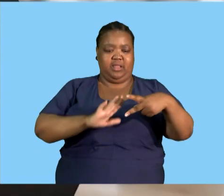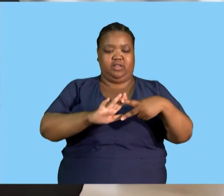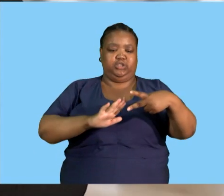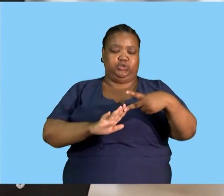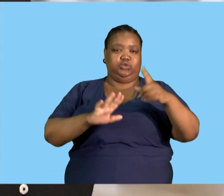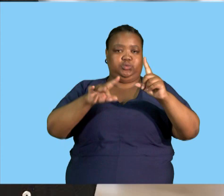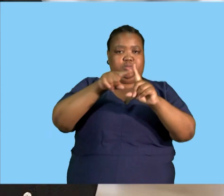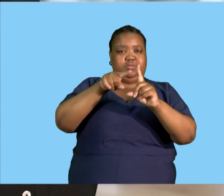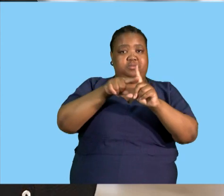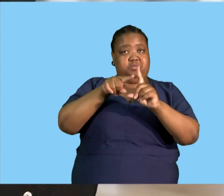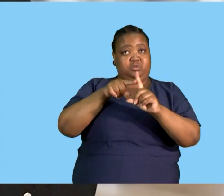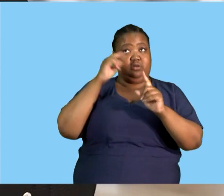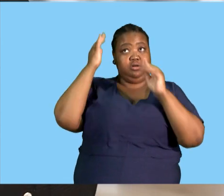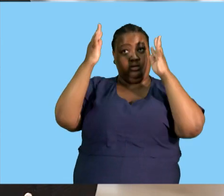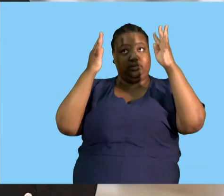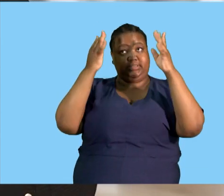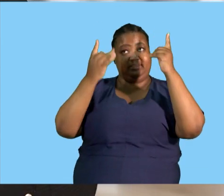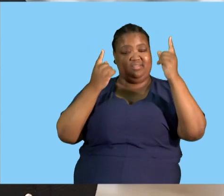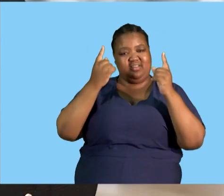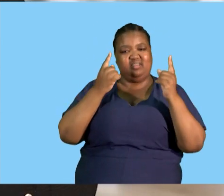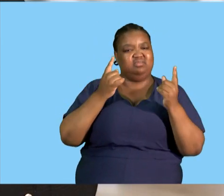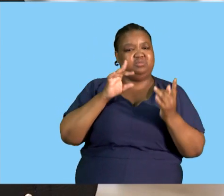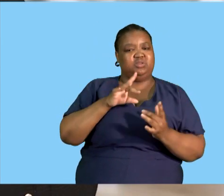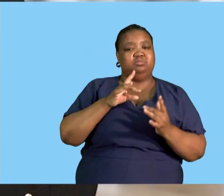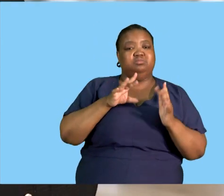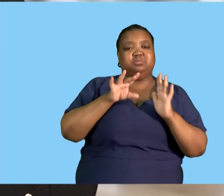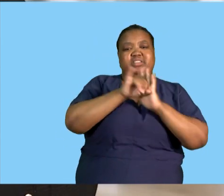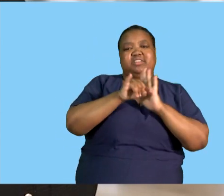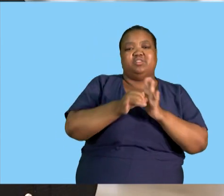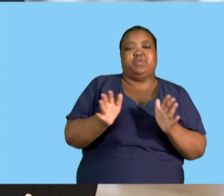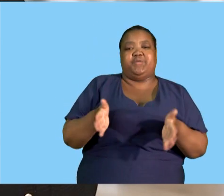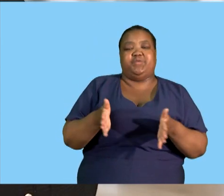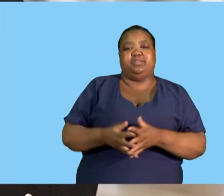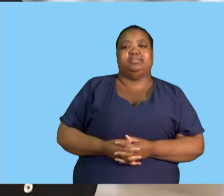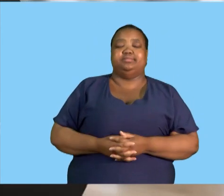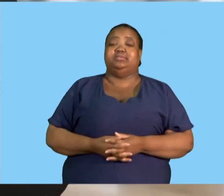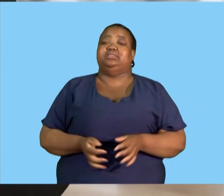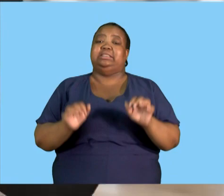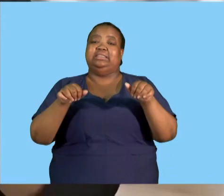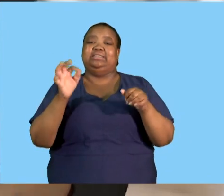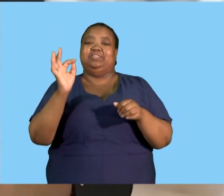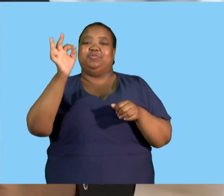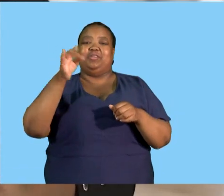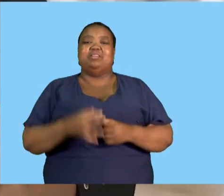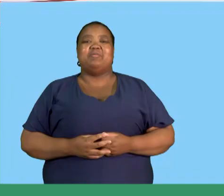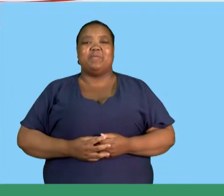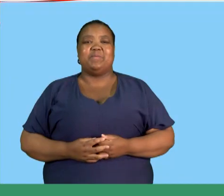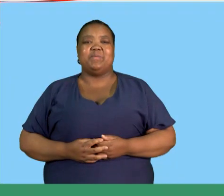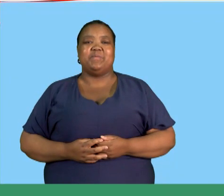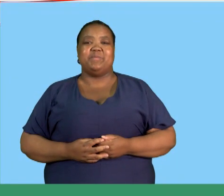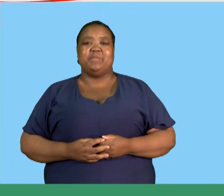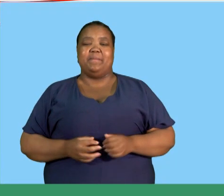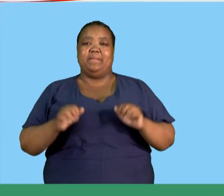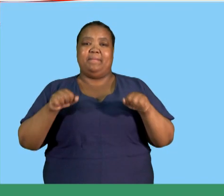two advantages of creative thinking from the scenario. I'm sure you can think of those. Yes, you got that one